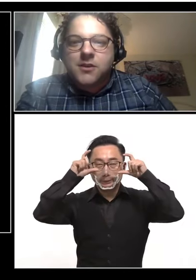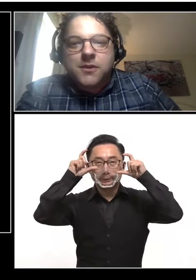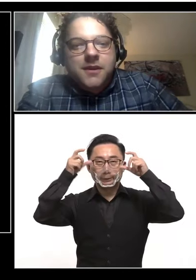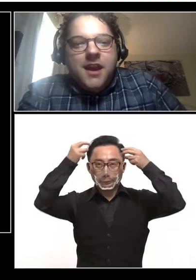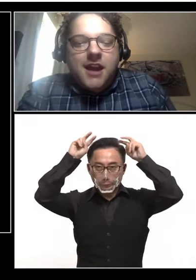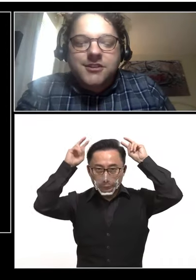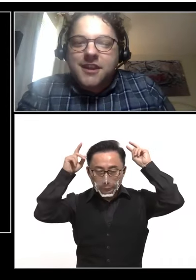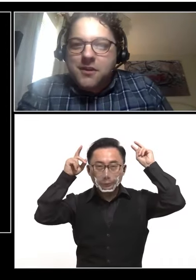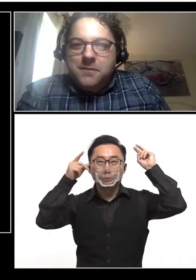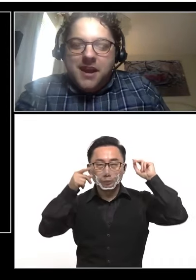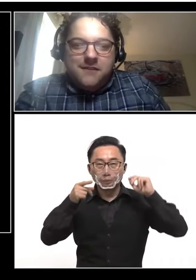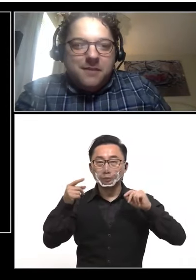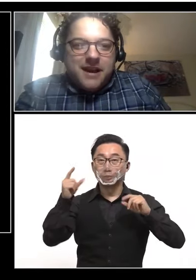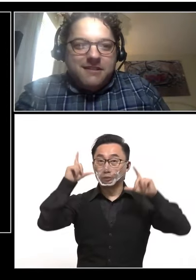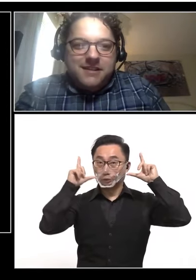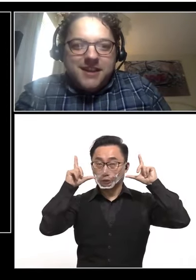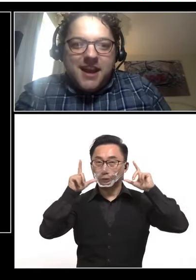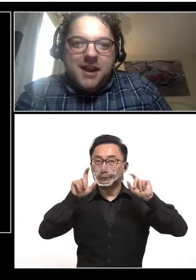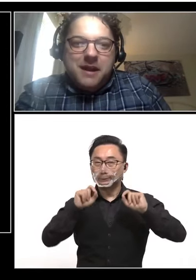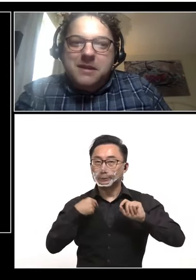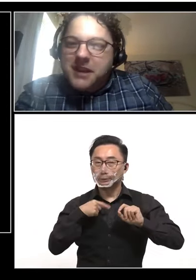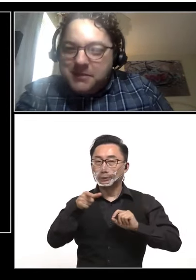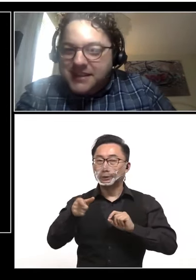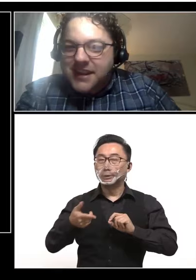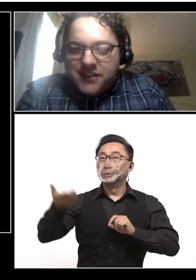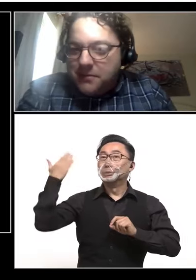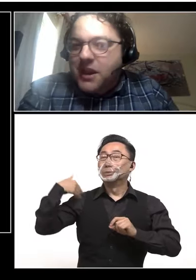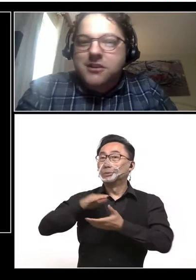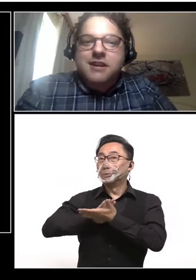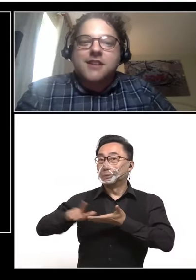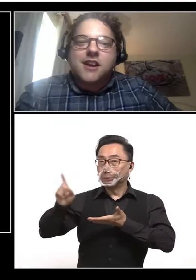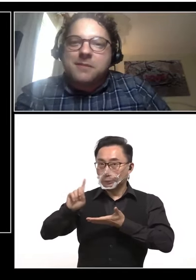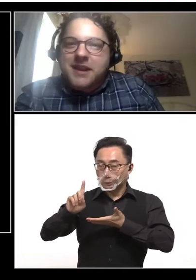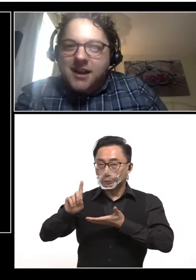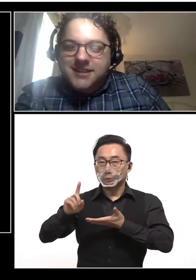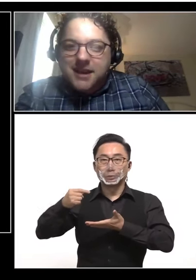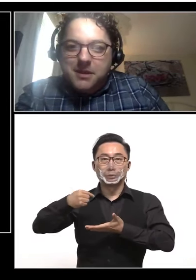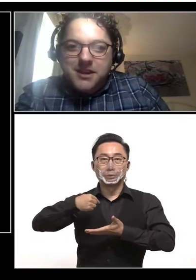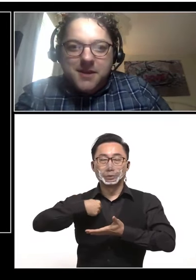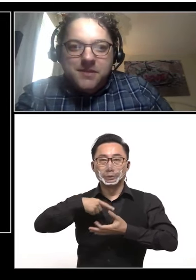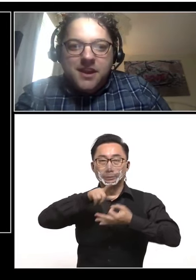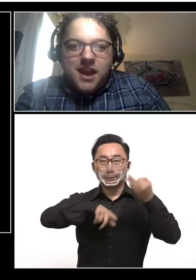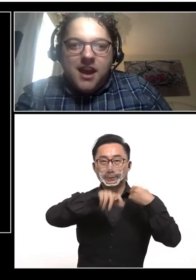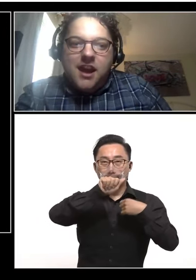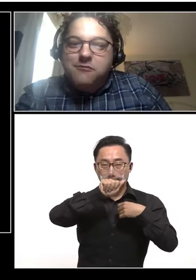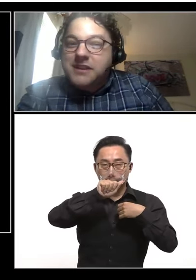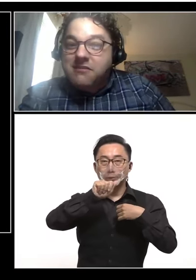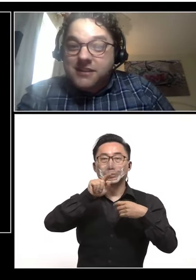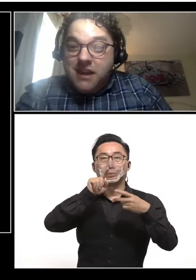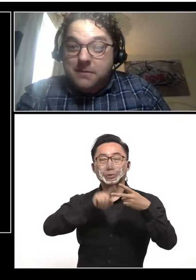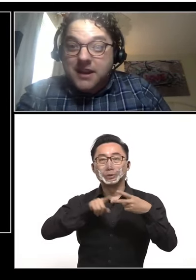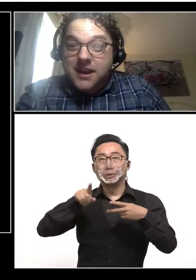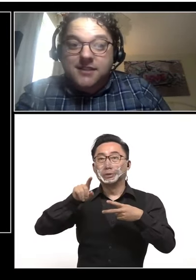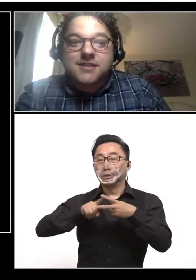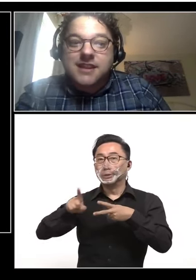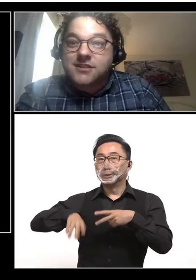So just to give you a bit of a background about me, my name is Anthony Evans. I'm co-director of Epic Arts Cambodia. I've been director